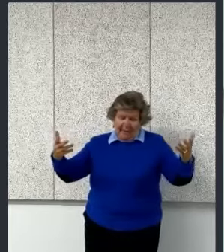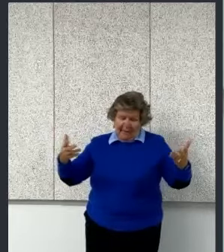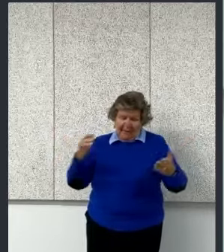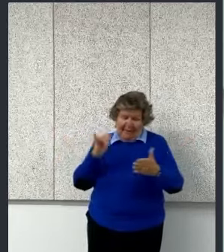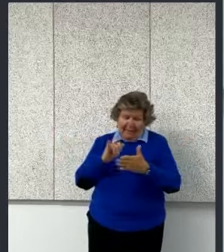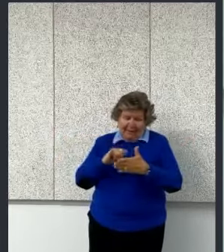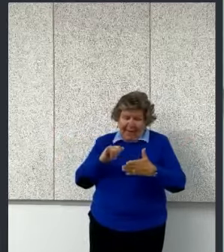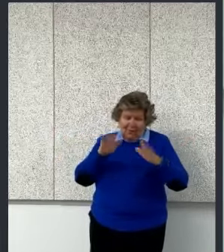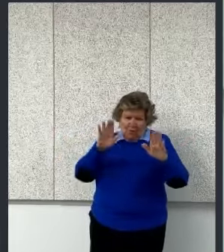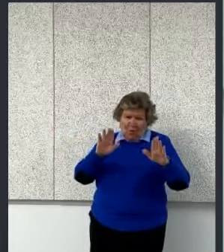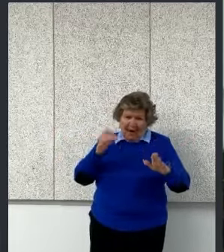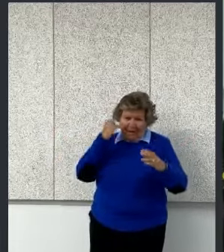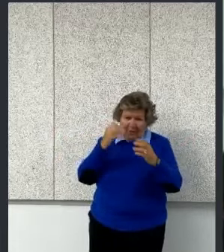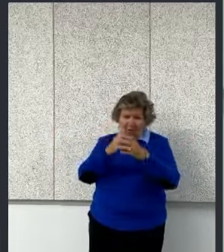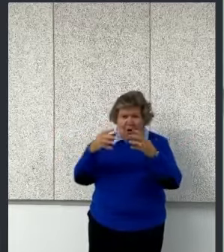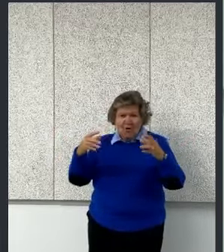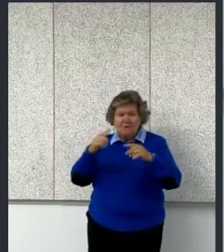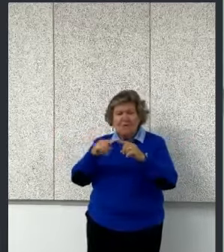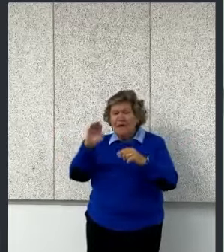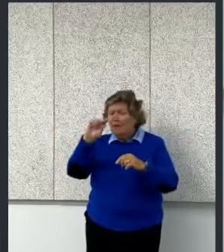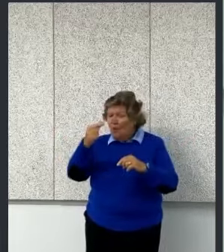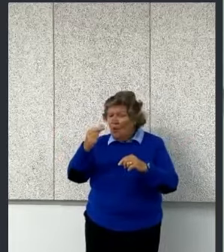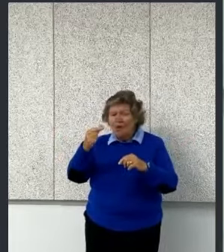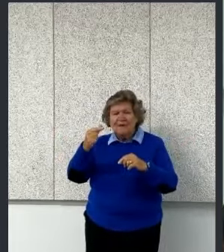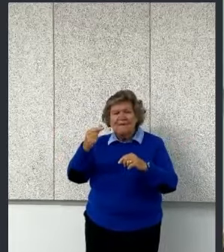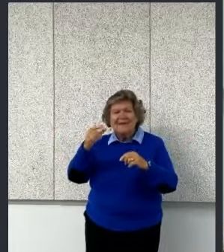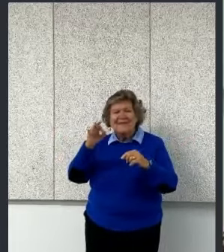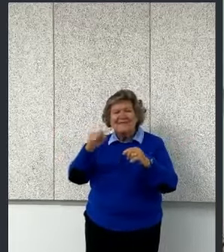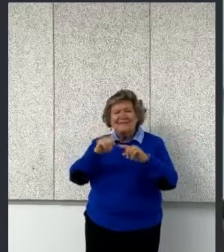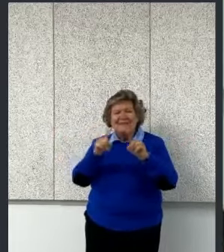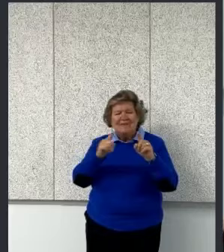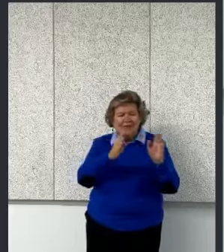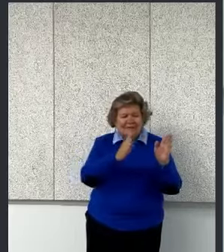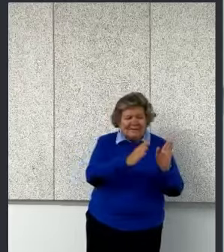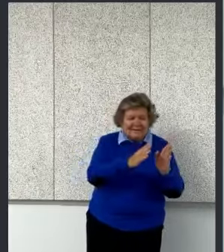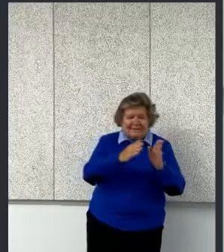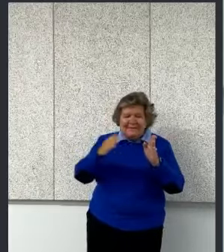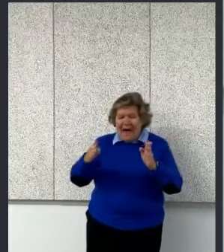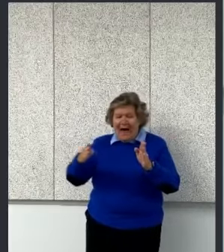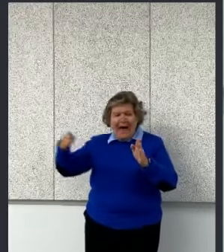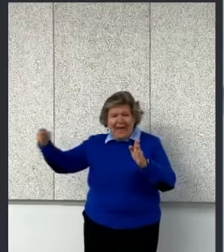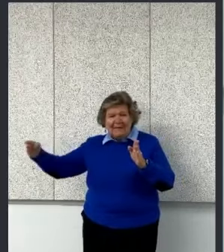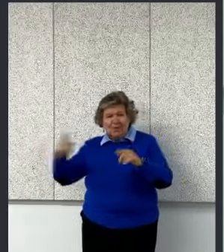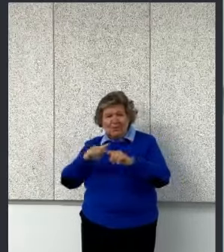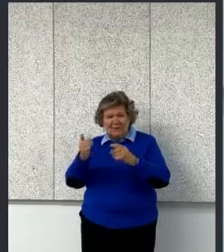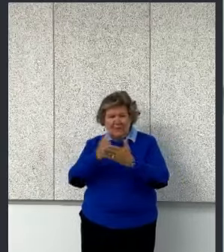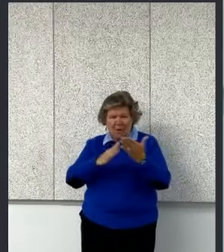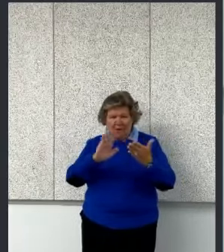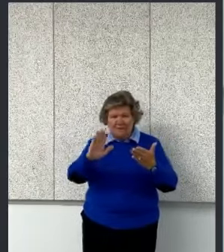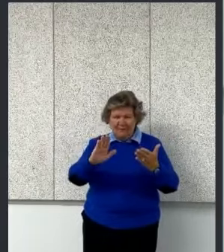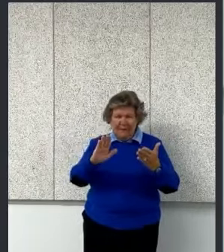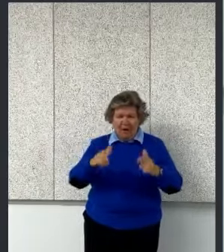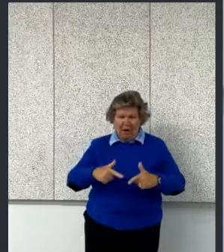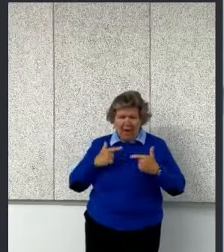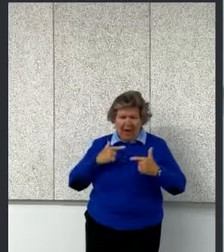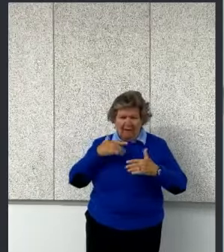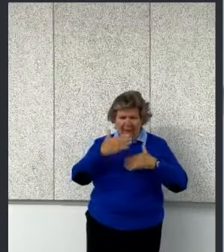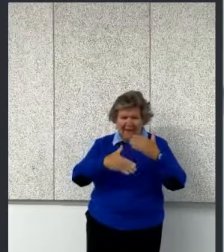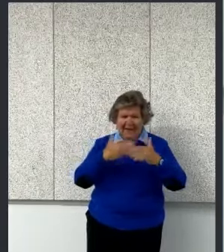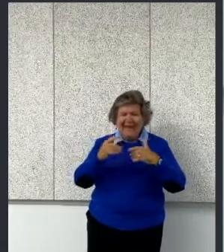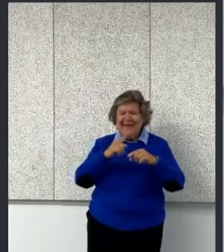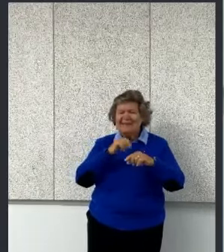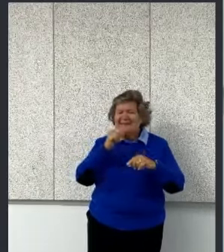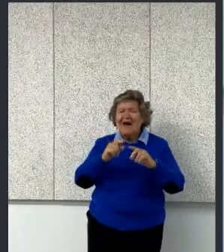great, but that organizations at different sizes and different phases in their life cycle, it's not just a difference in scale, it's